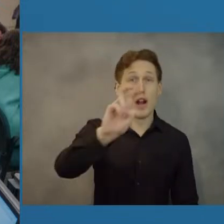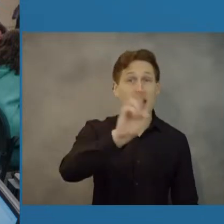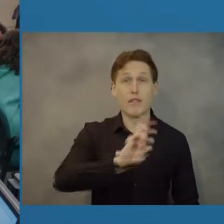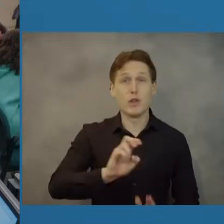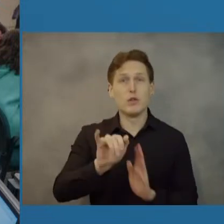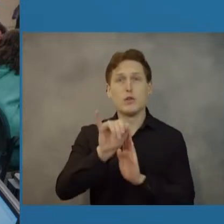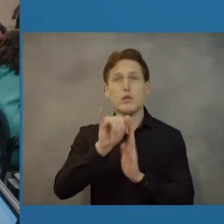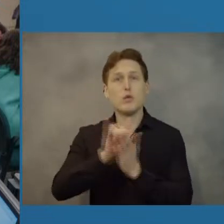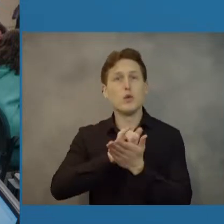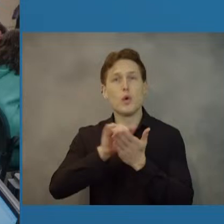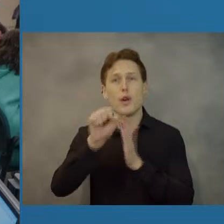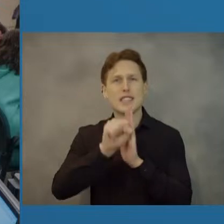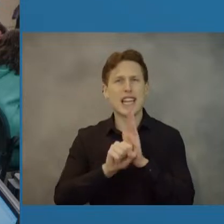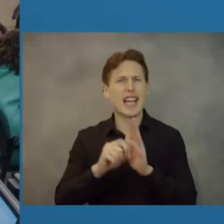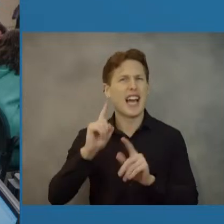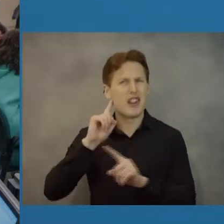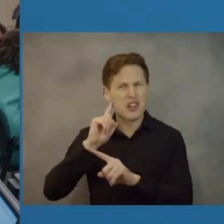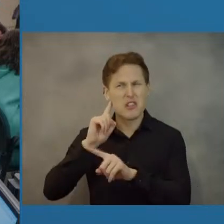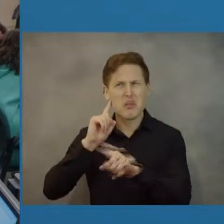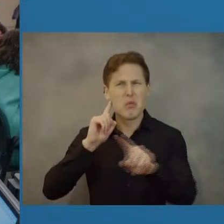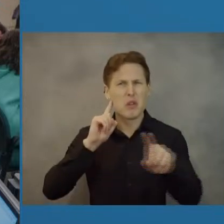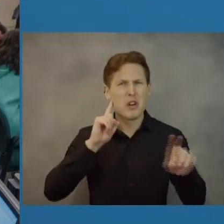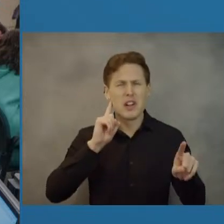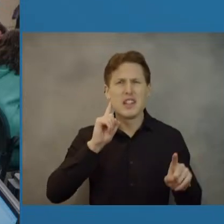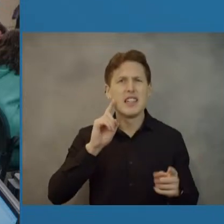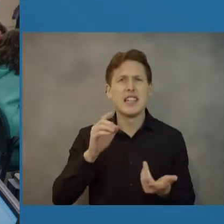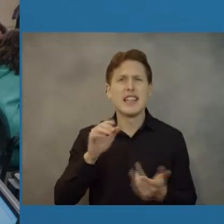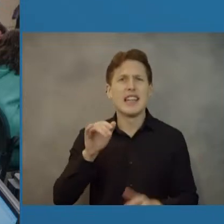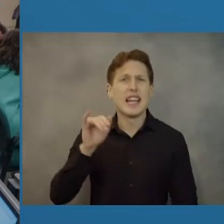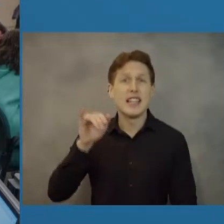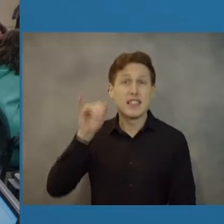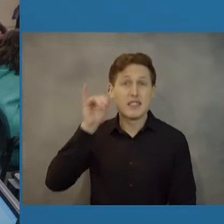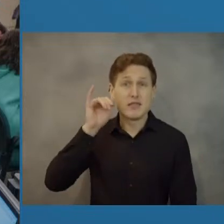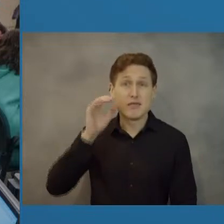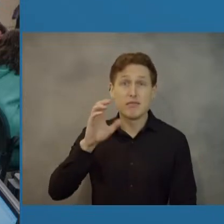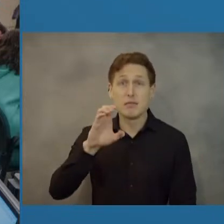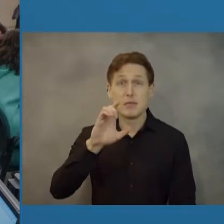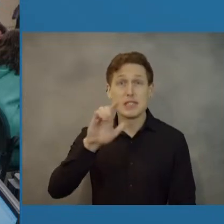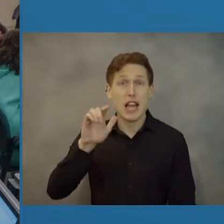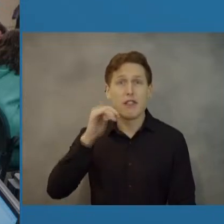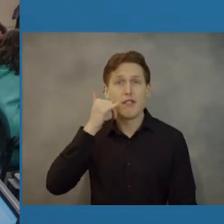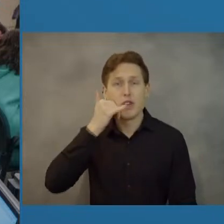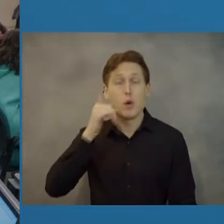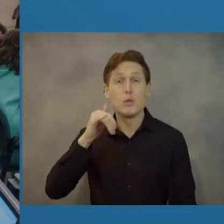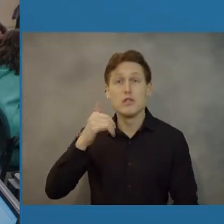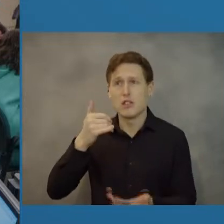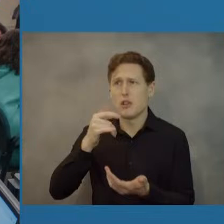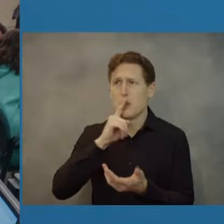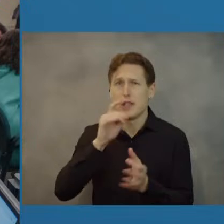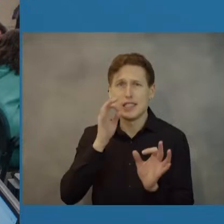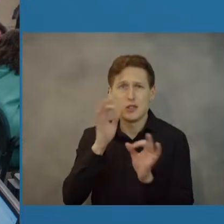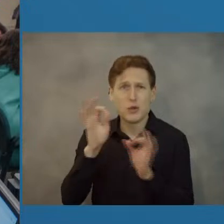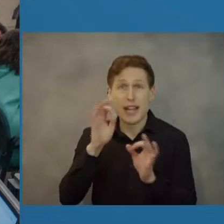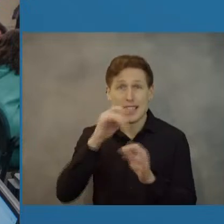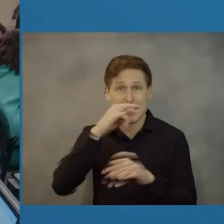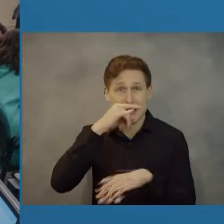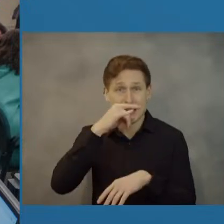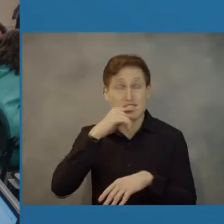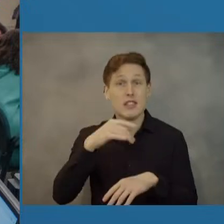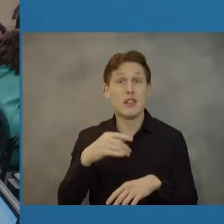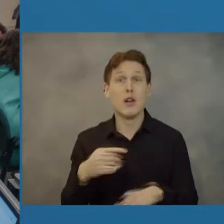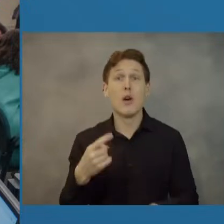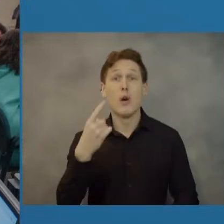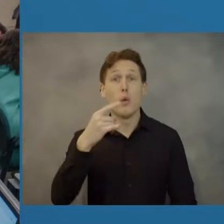went. Cell phones are holding our kids back. You've heard me say this, but one student even said, "You've got to save us